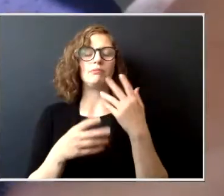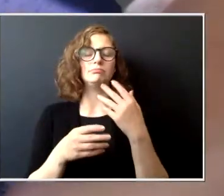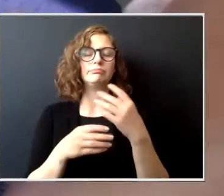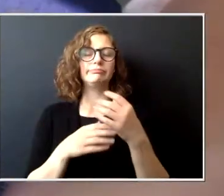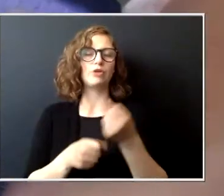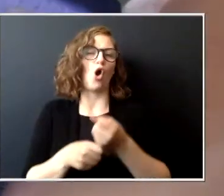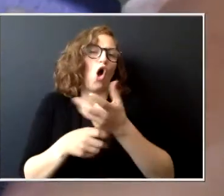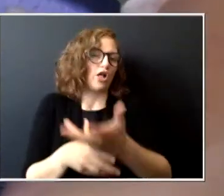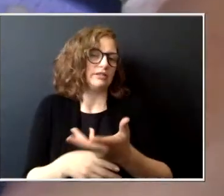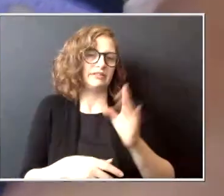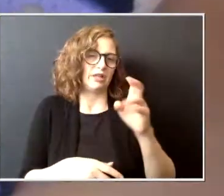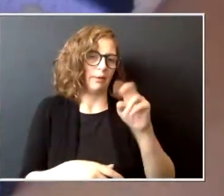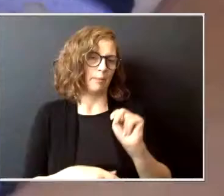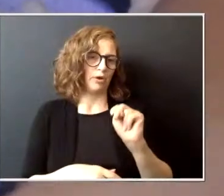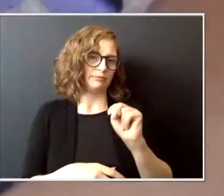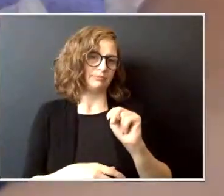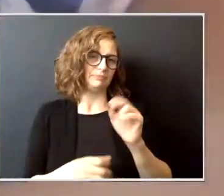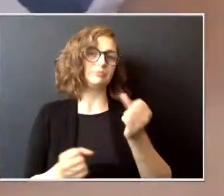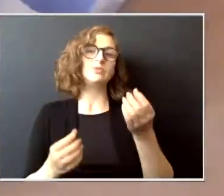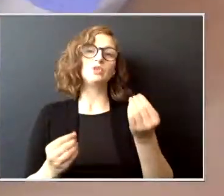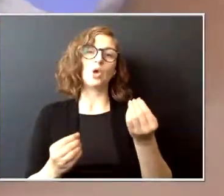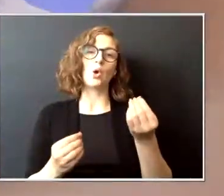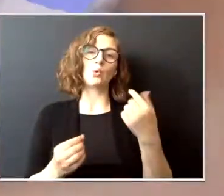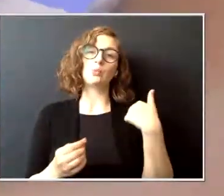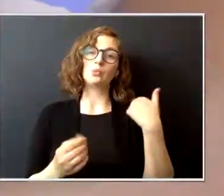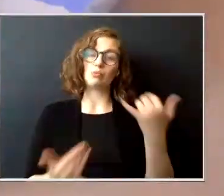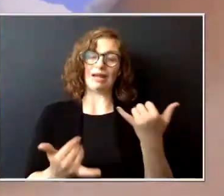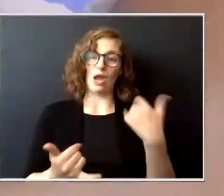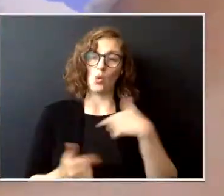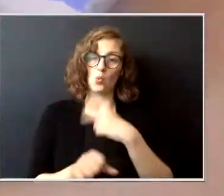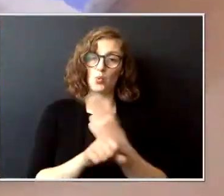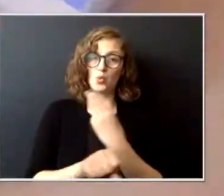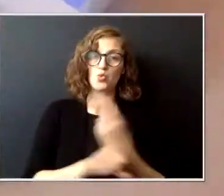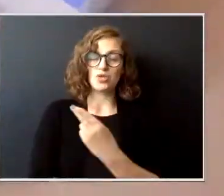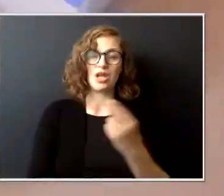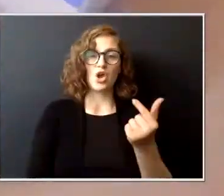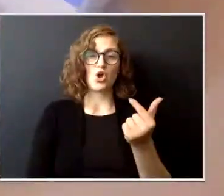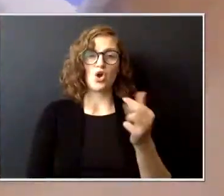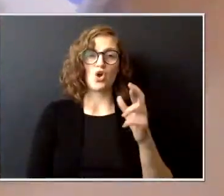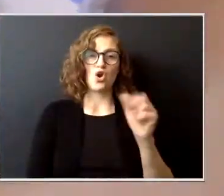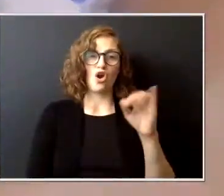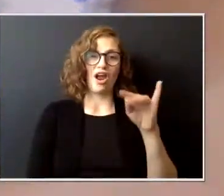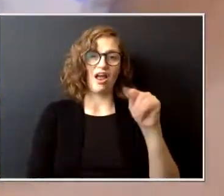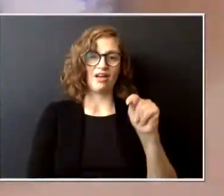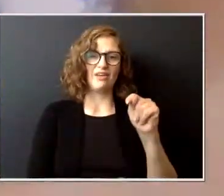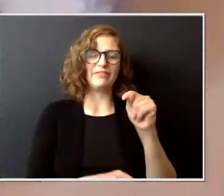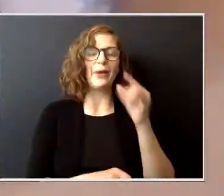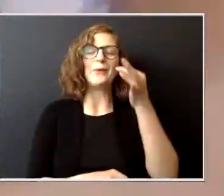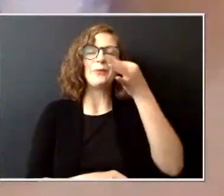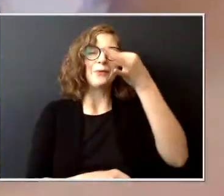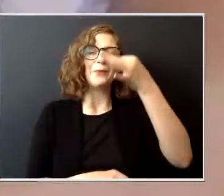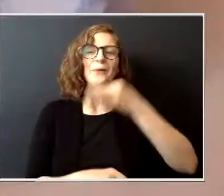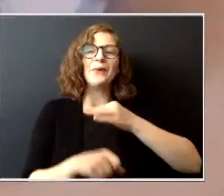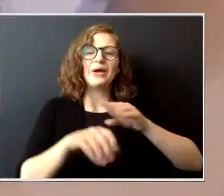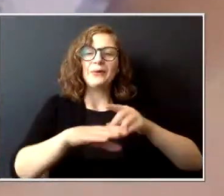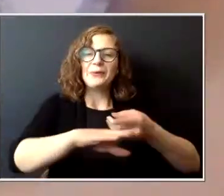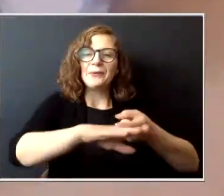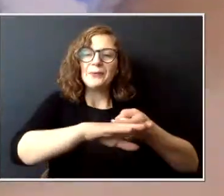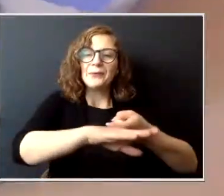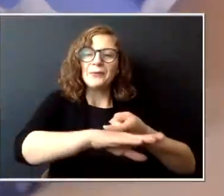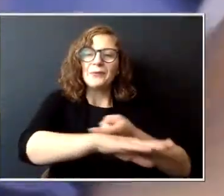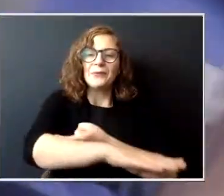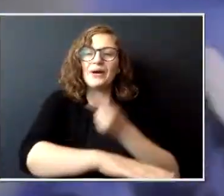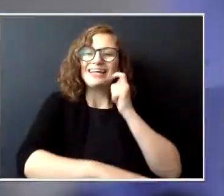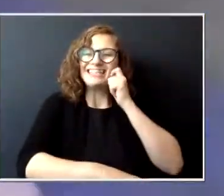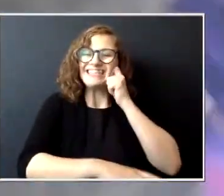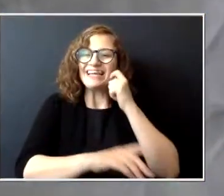that's a very thin shave of skin from the patient's thigh. I kept it on the same leg so that there would only be pain